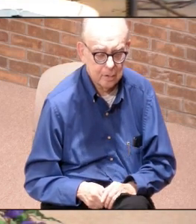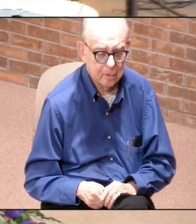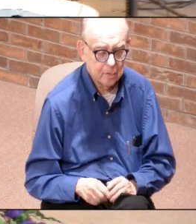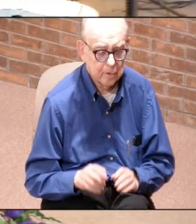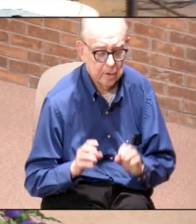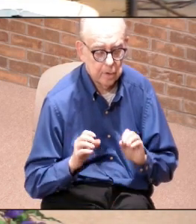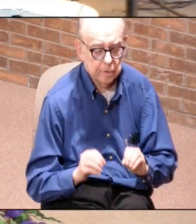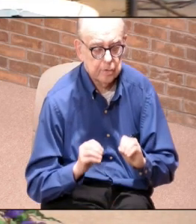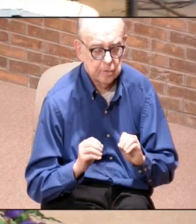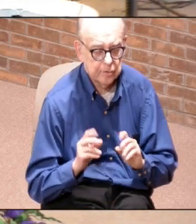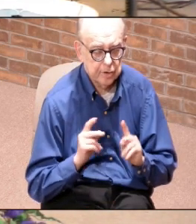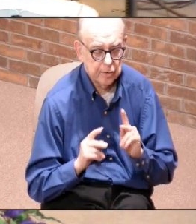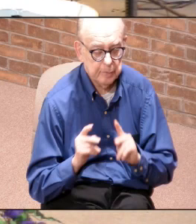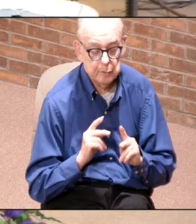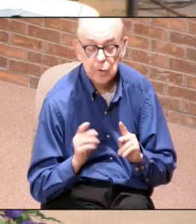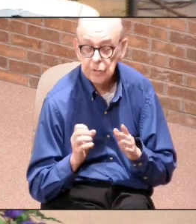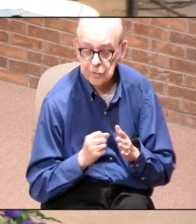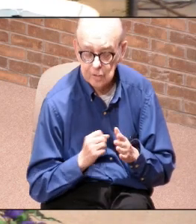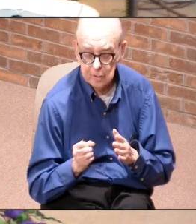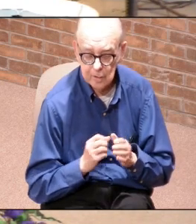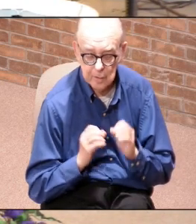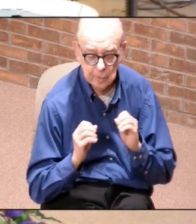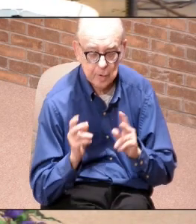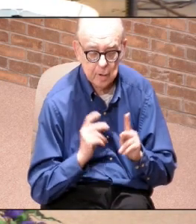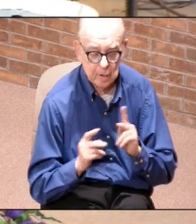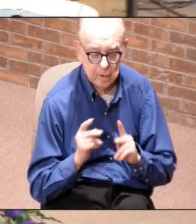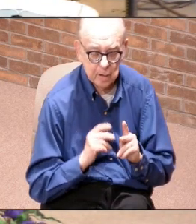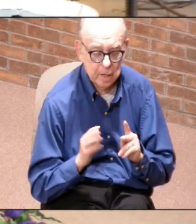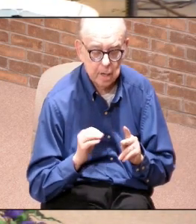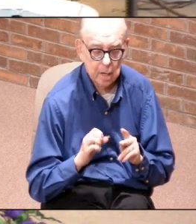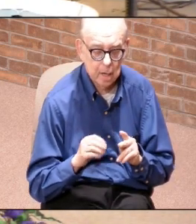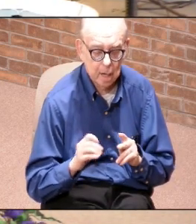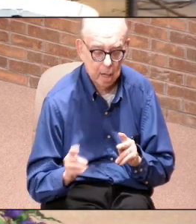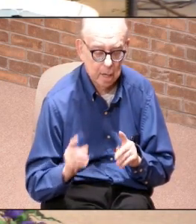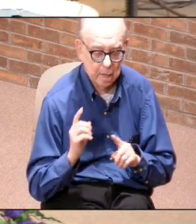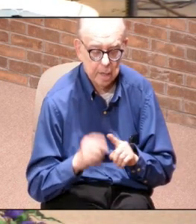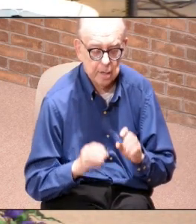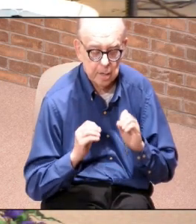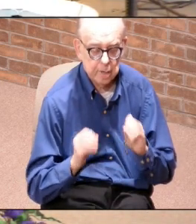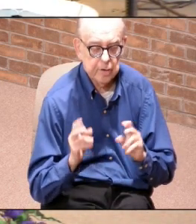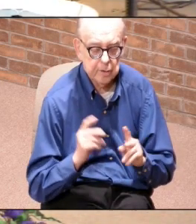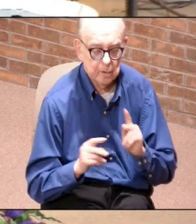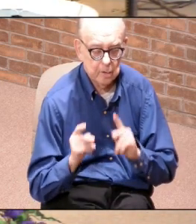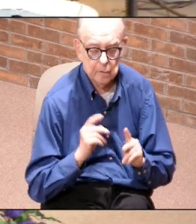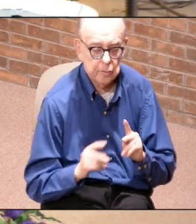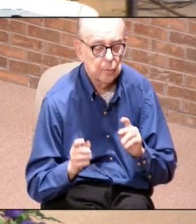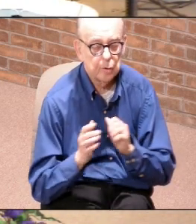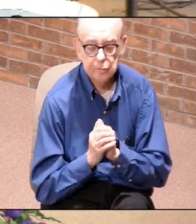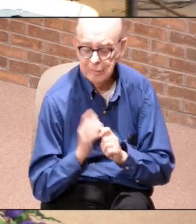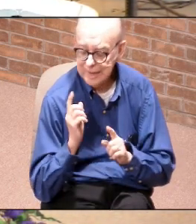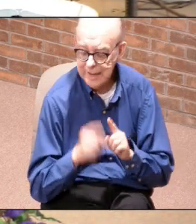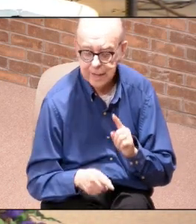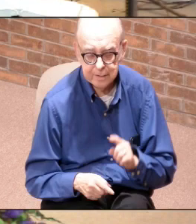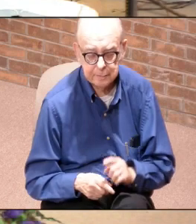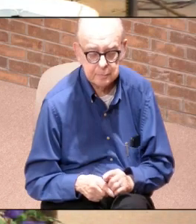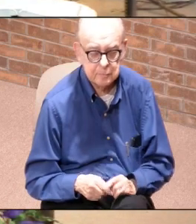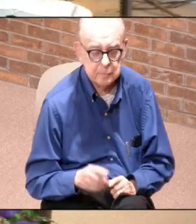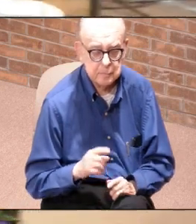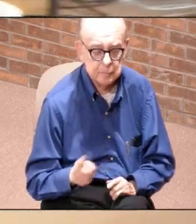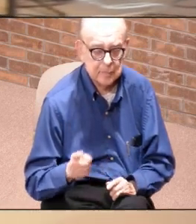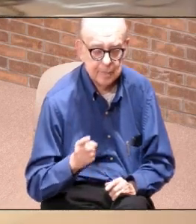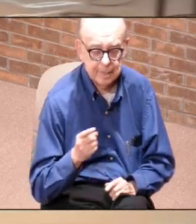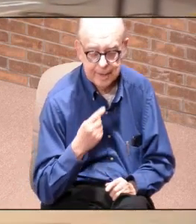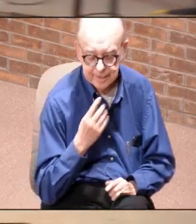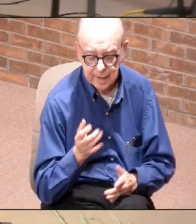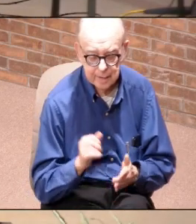You can teach them the song. You can teach them the melody, but you cannot teach them to worship. And this is what